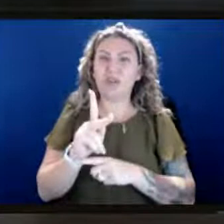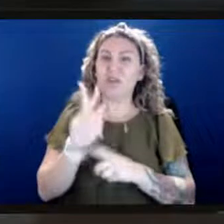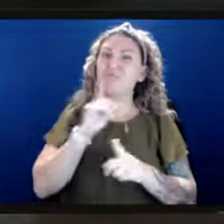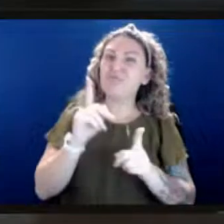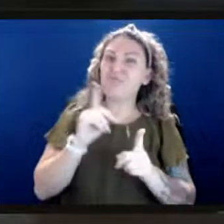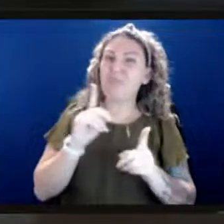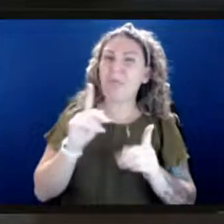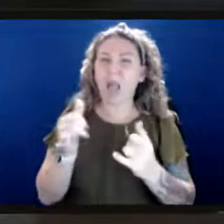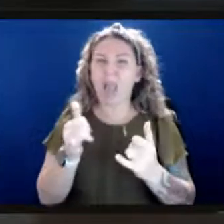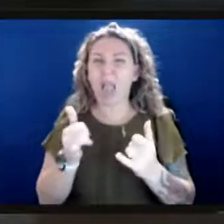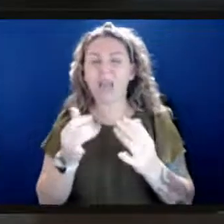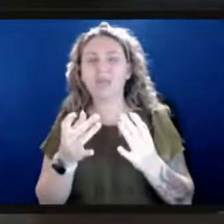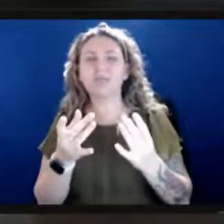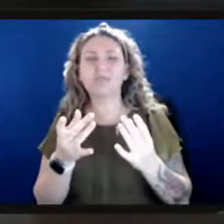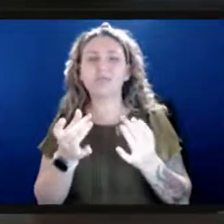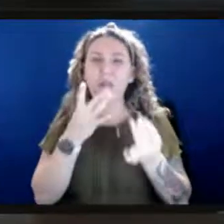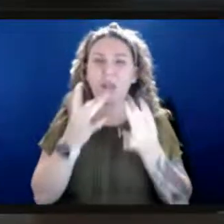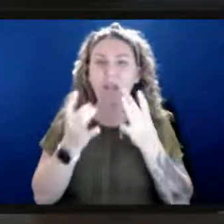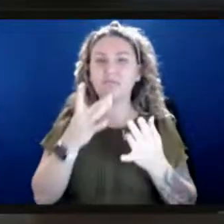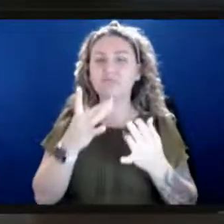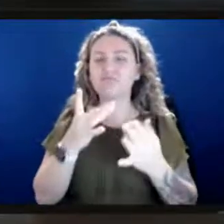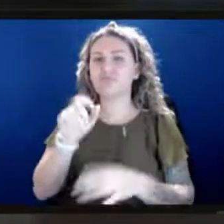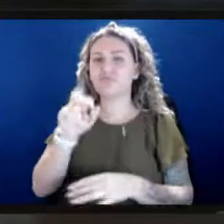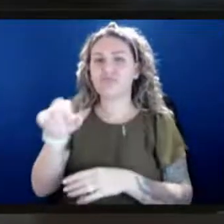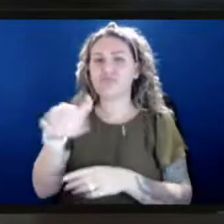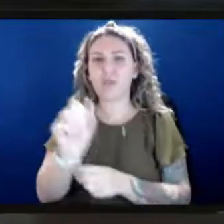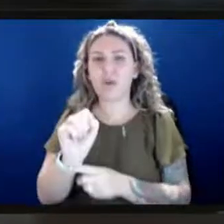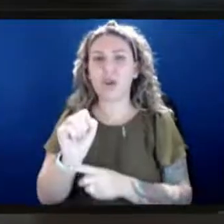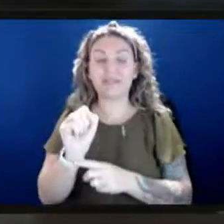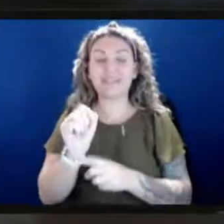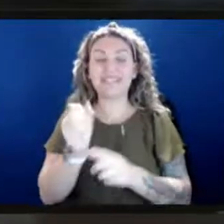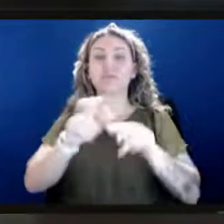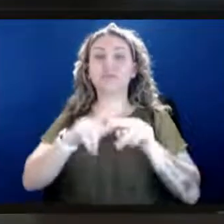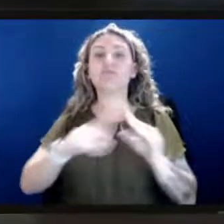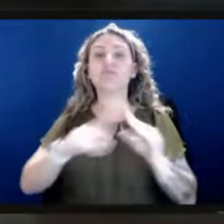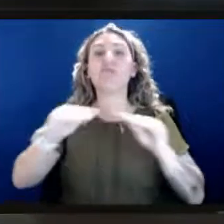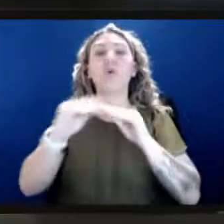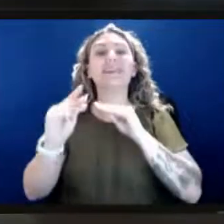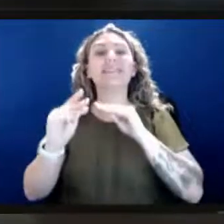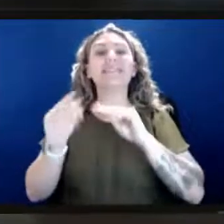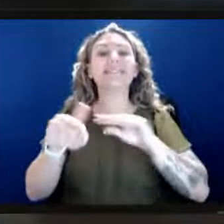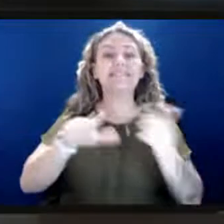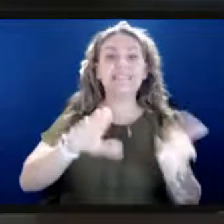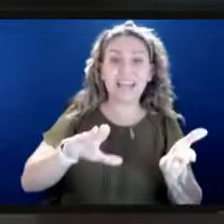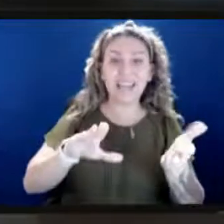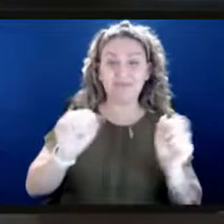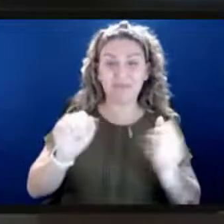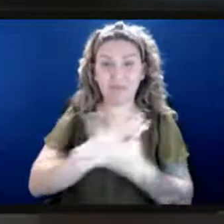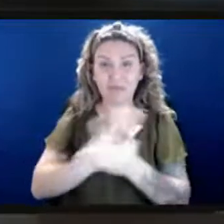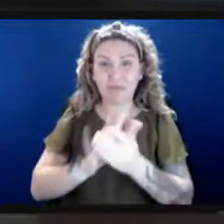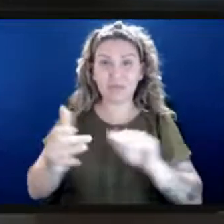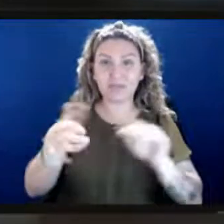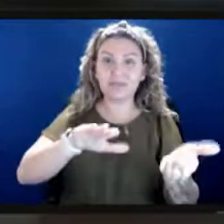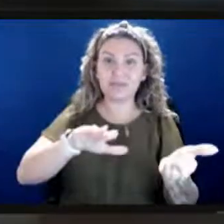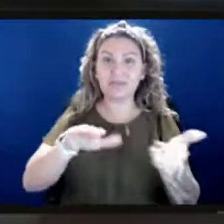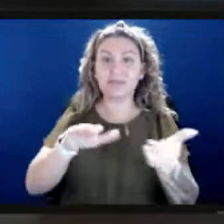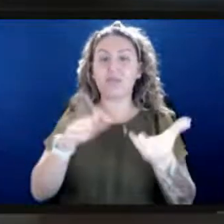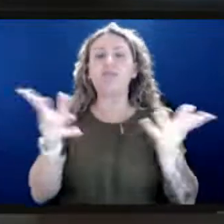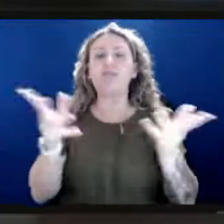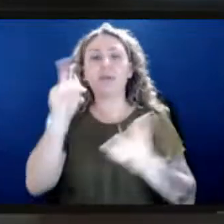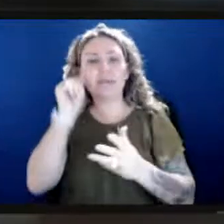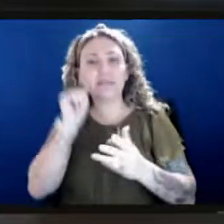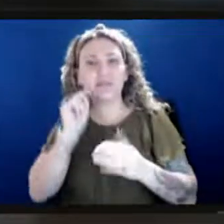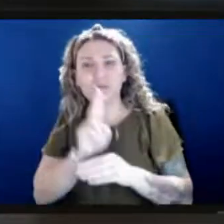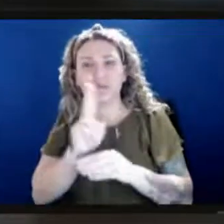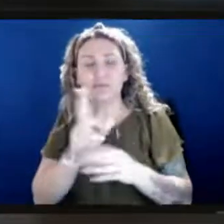problem? Increasingly more deadly drugs are trickling into what adolescents are using. What teens may think is